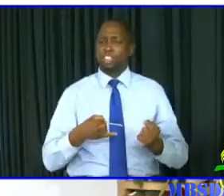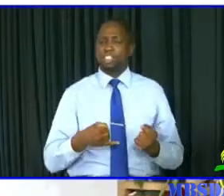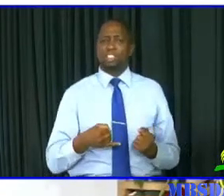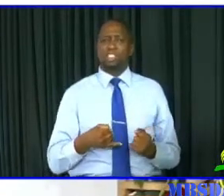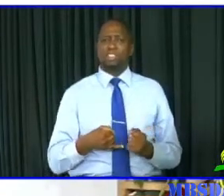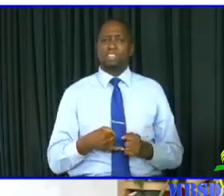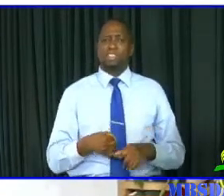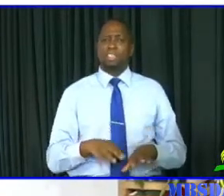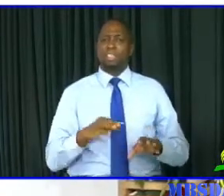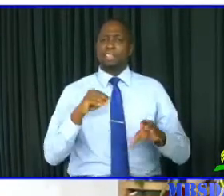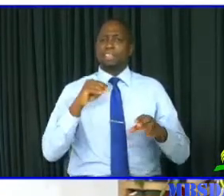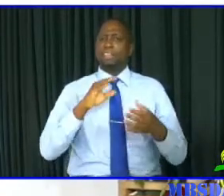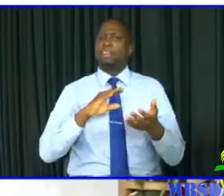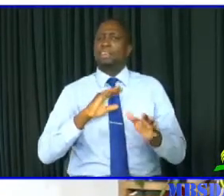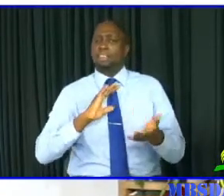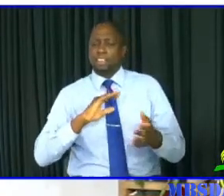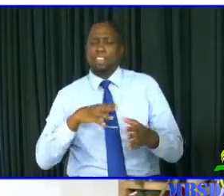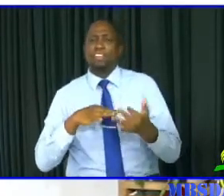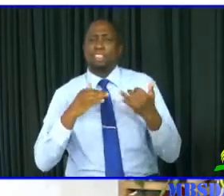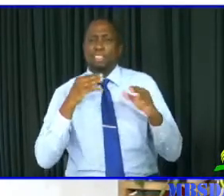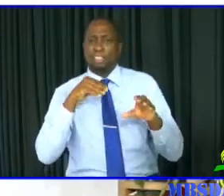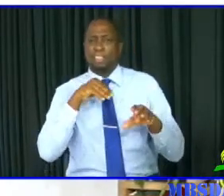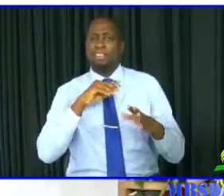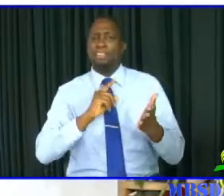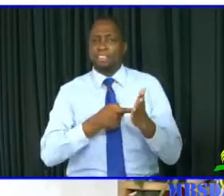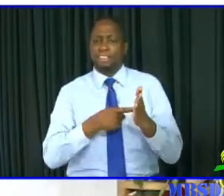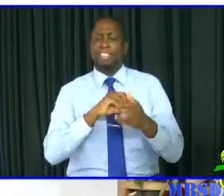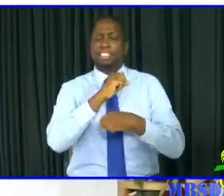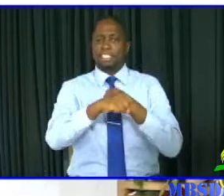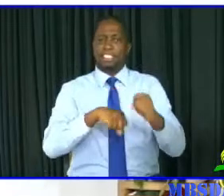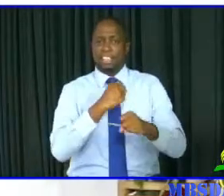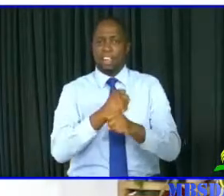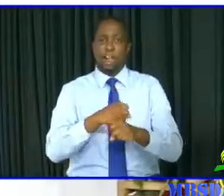in October 2020, but